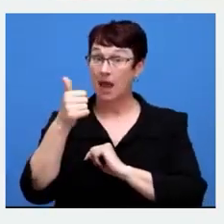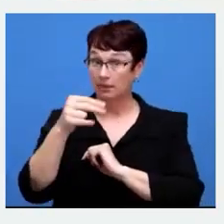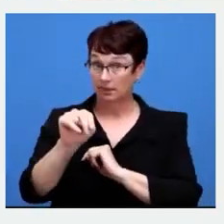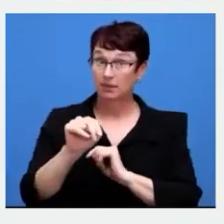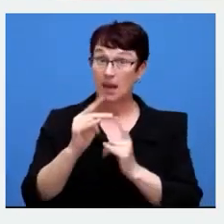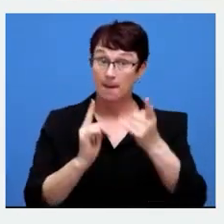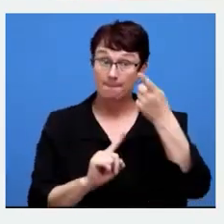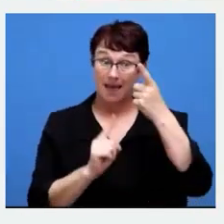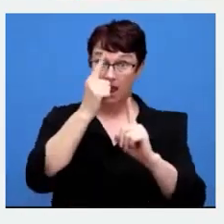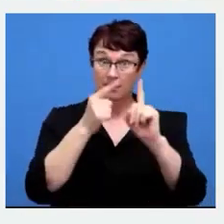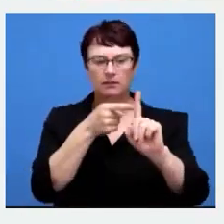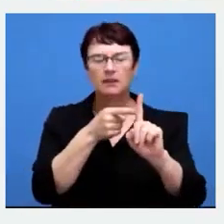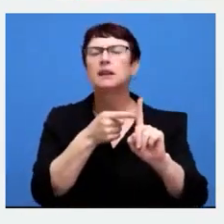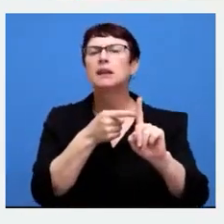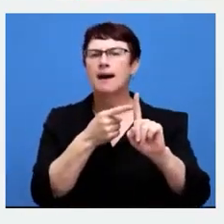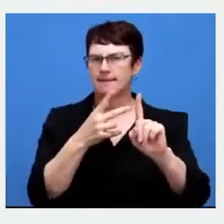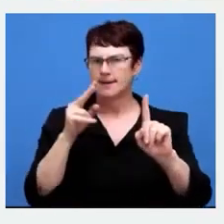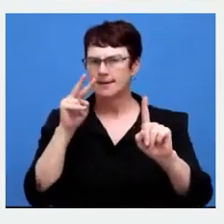was asking